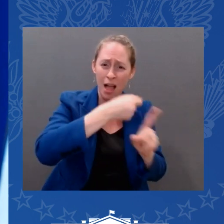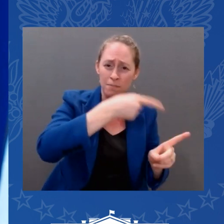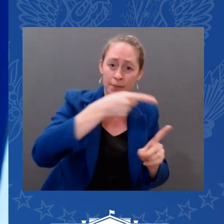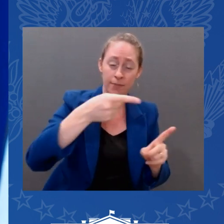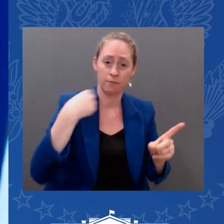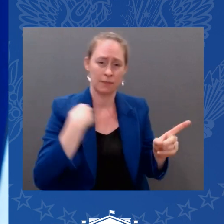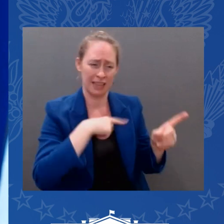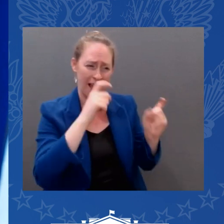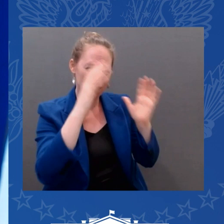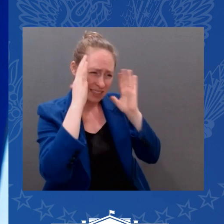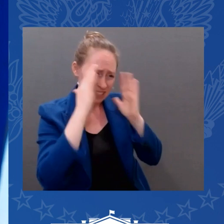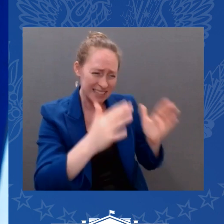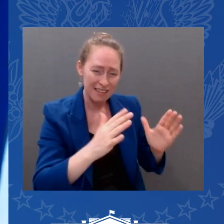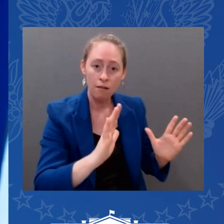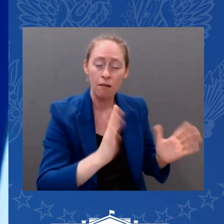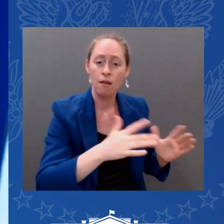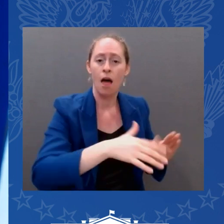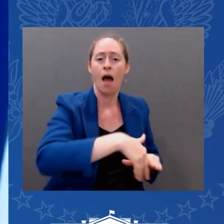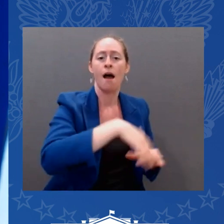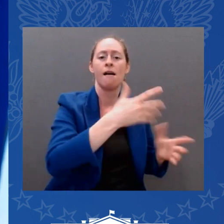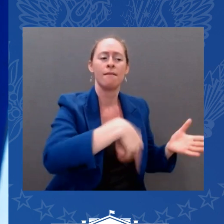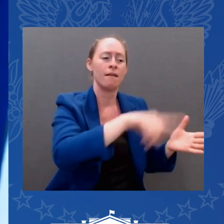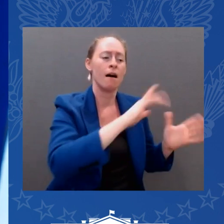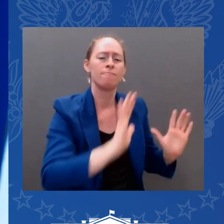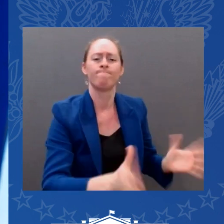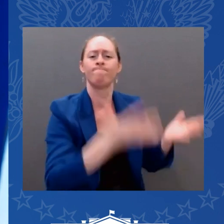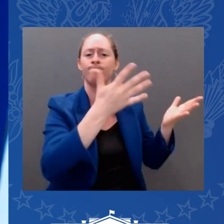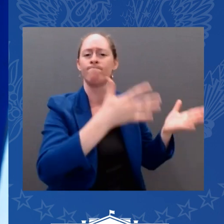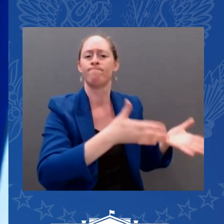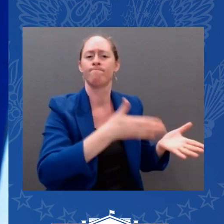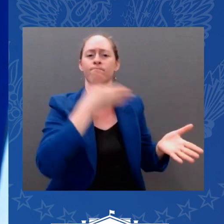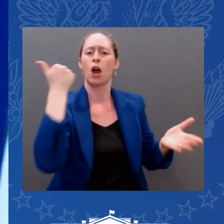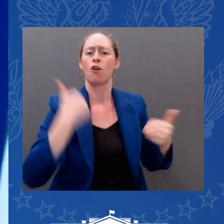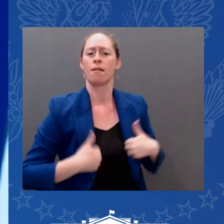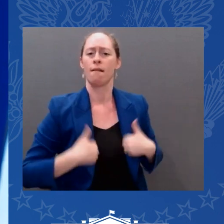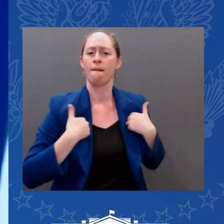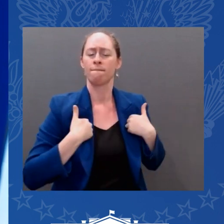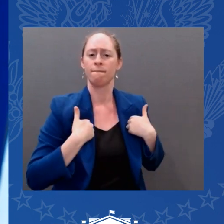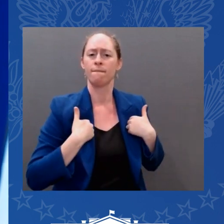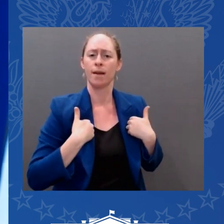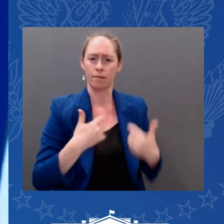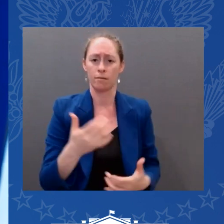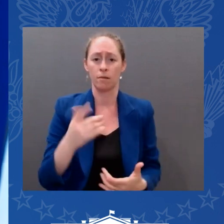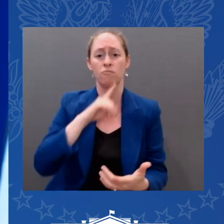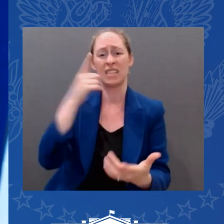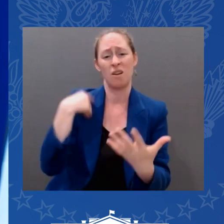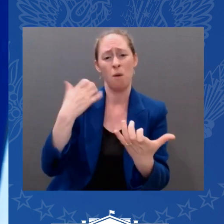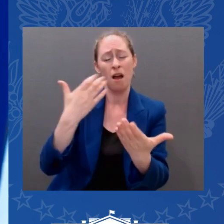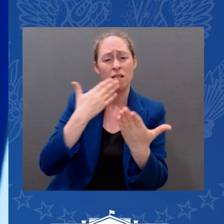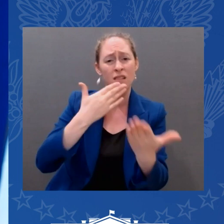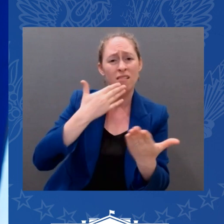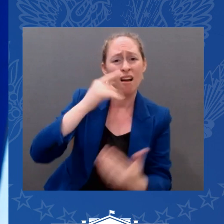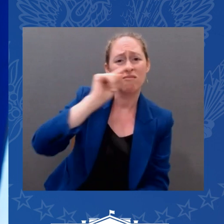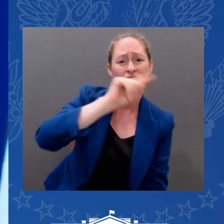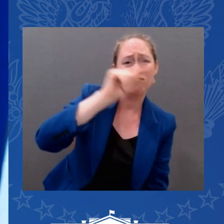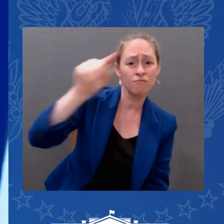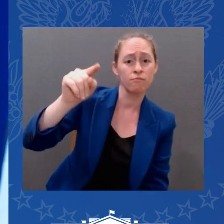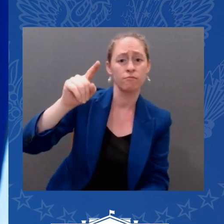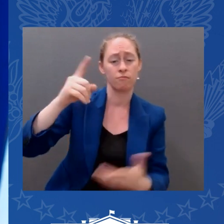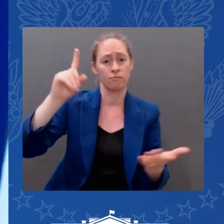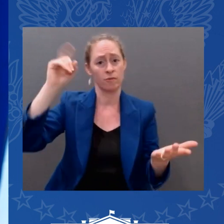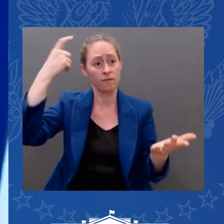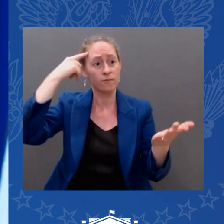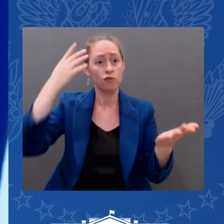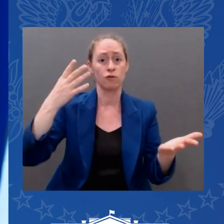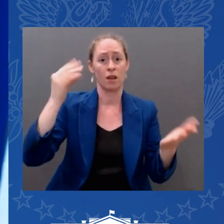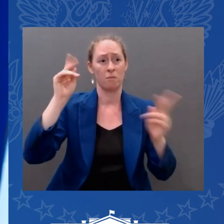generous hospitality of the government and peoples of the United States, and especially to this magnificent city of Los